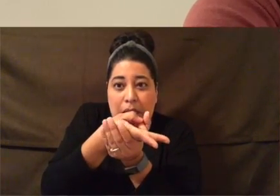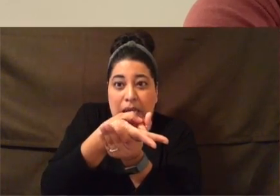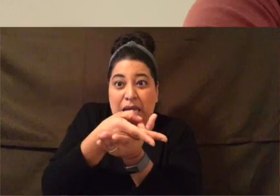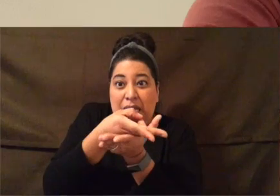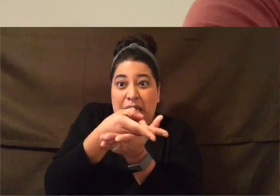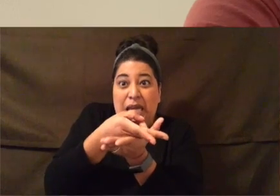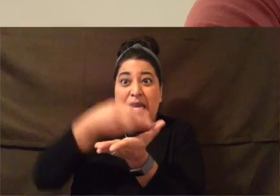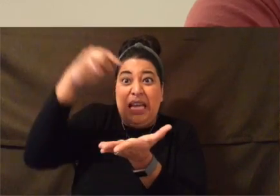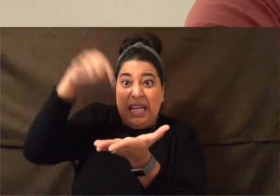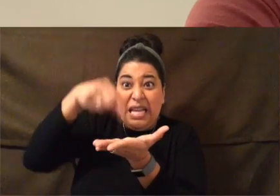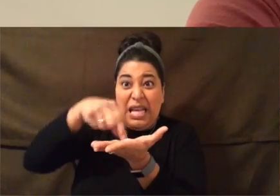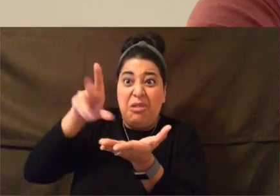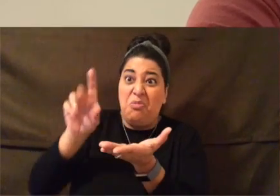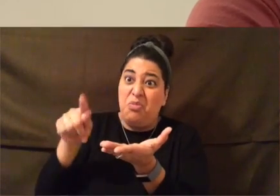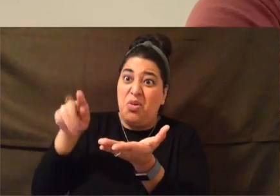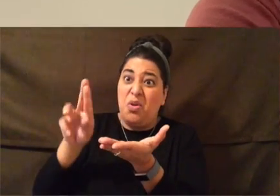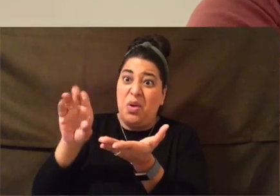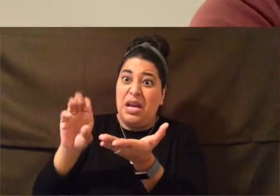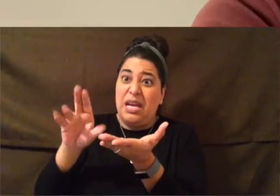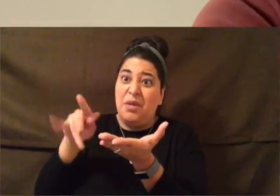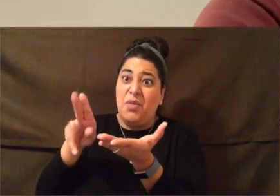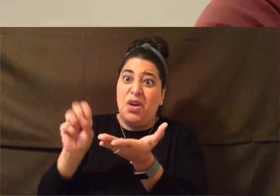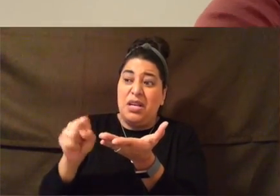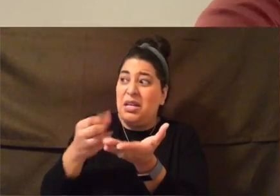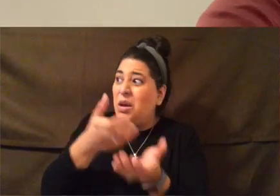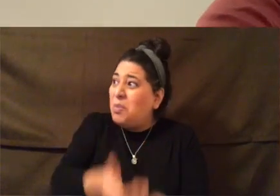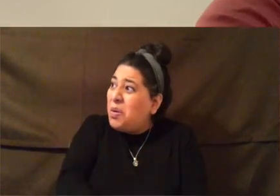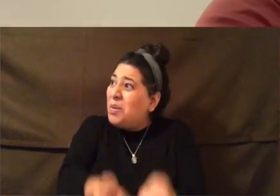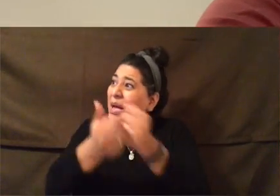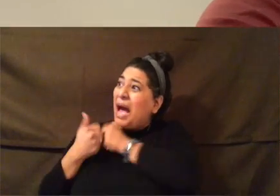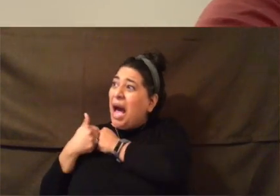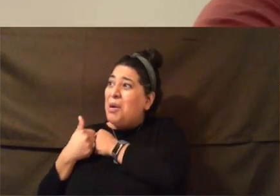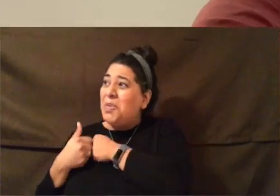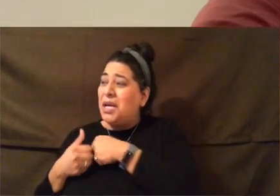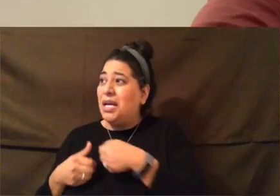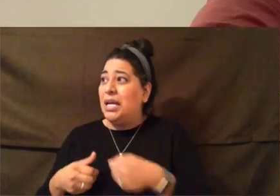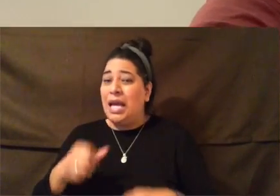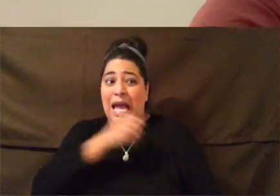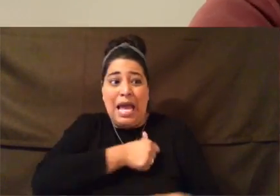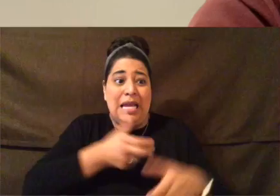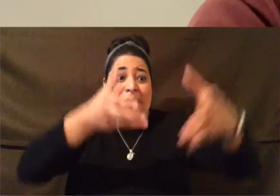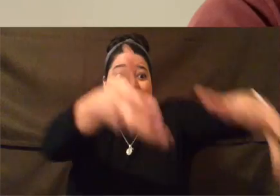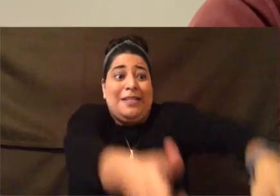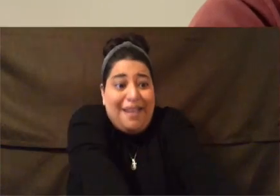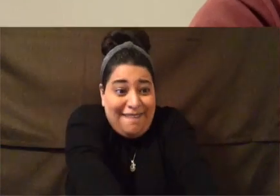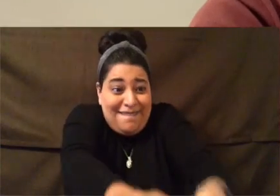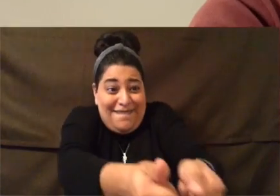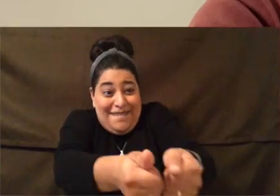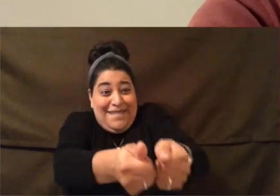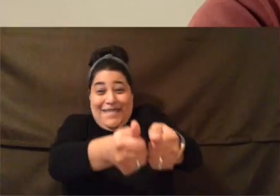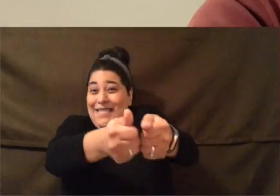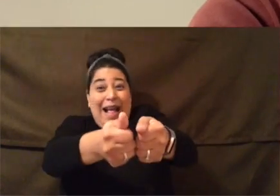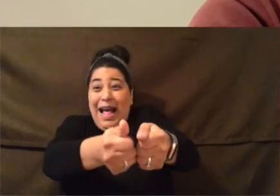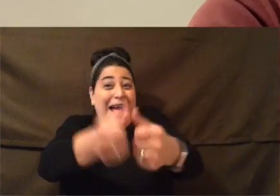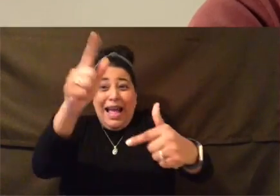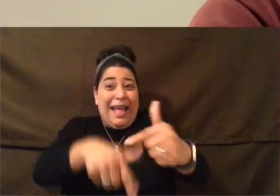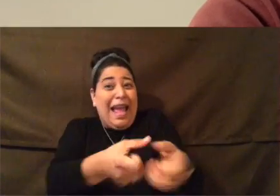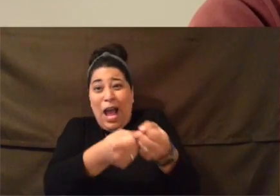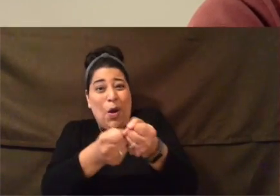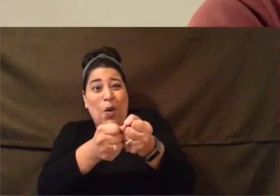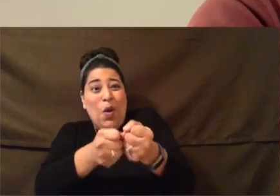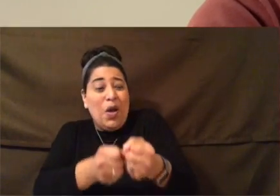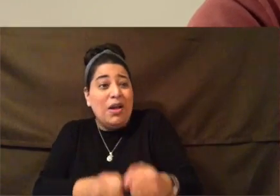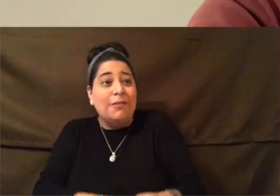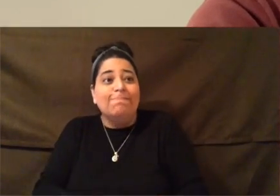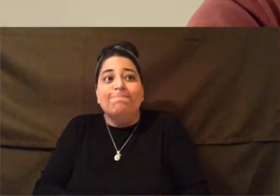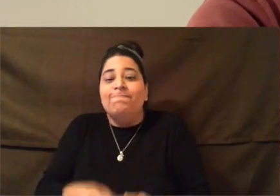ledge. "This must be the precipice," he called to Annie. "Pull me up." Annie reached for Jack's hands.